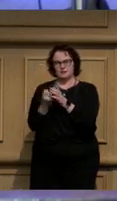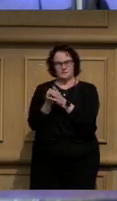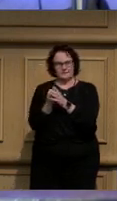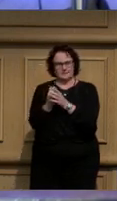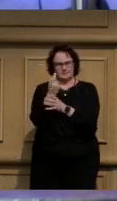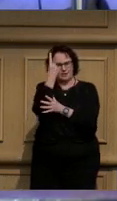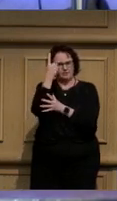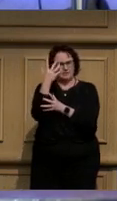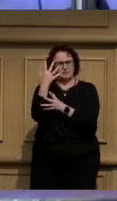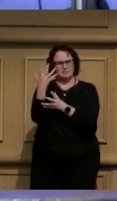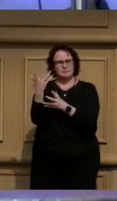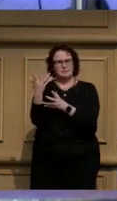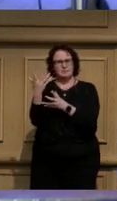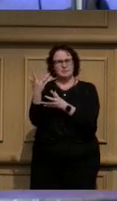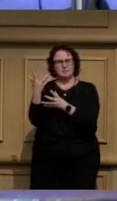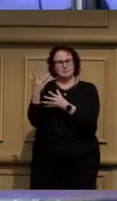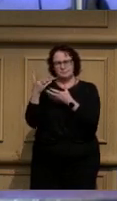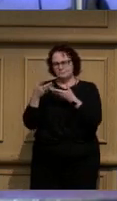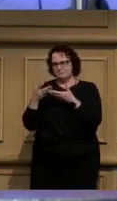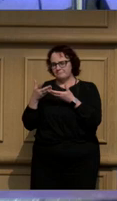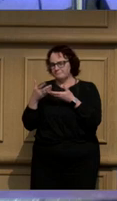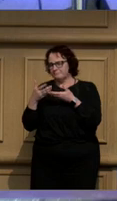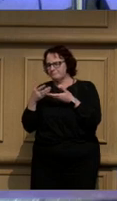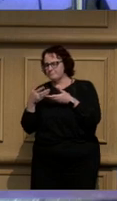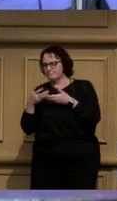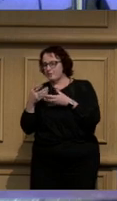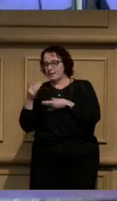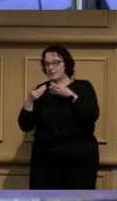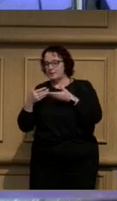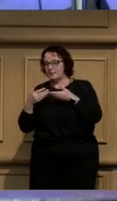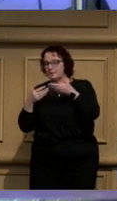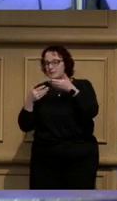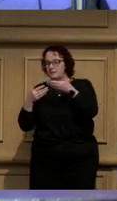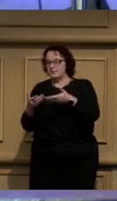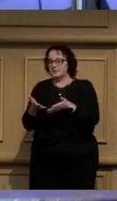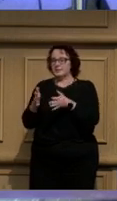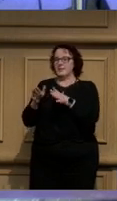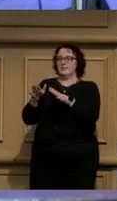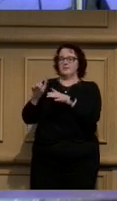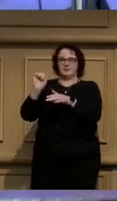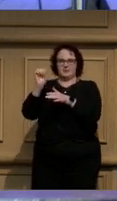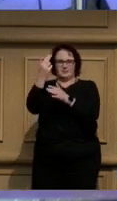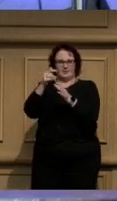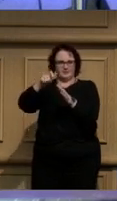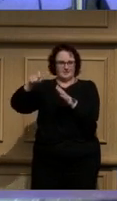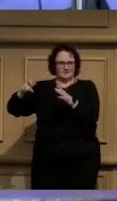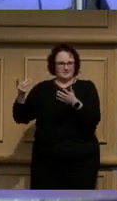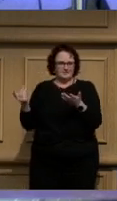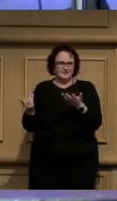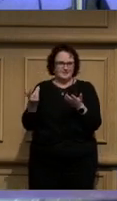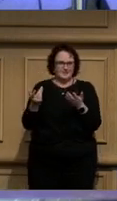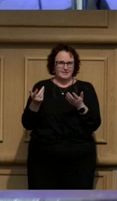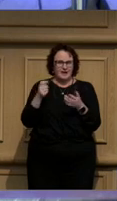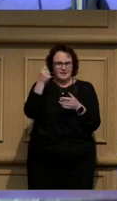inculcated, but what's going to happen out of it, I think you just kind of have to leave to the artists. So again, it's like, I kind of think